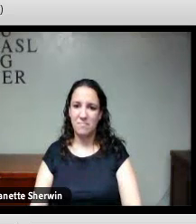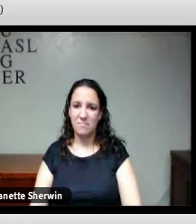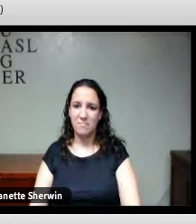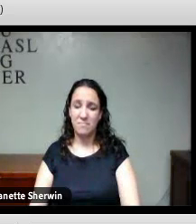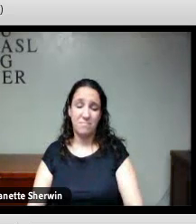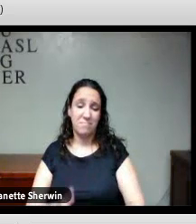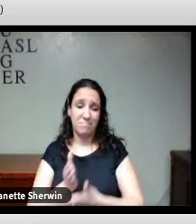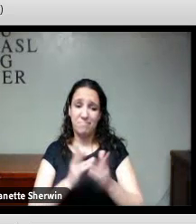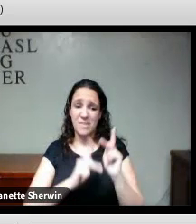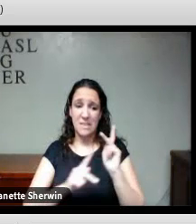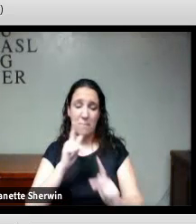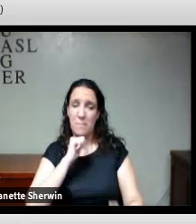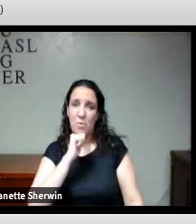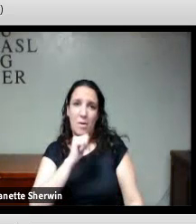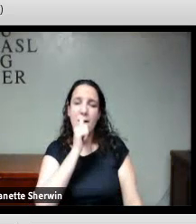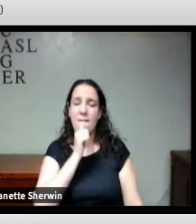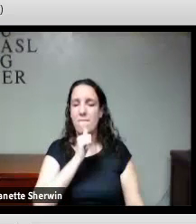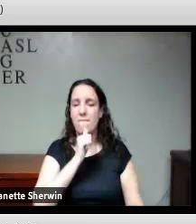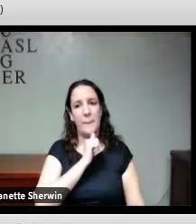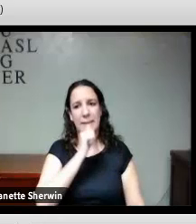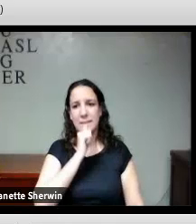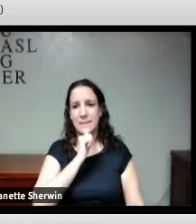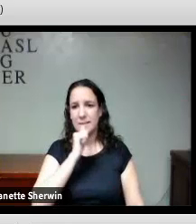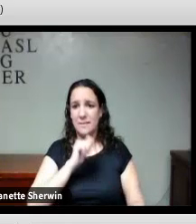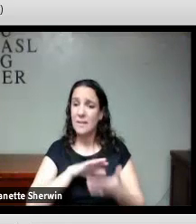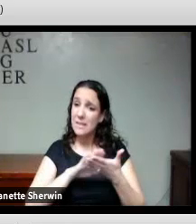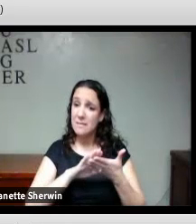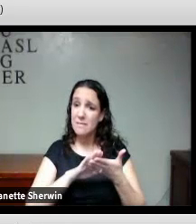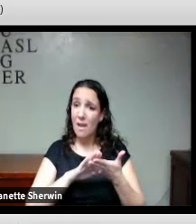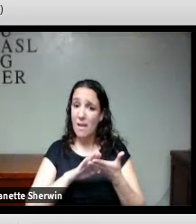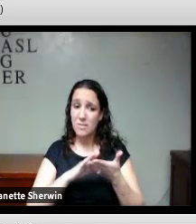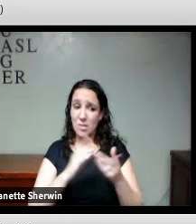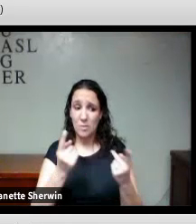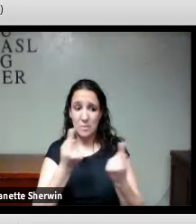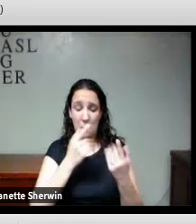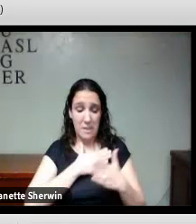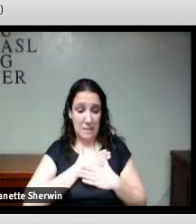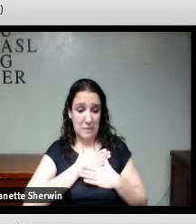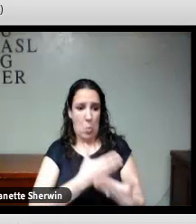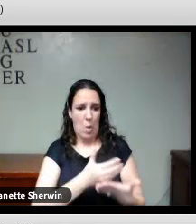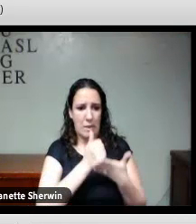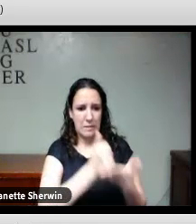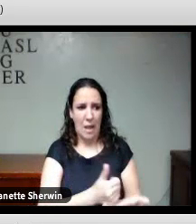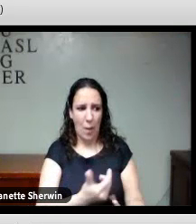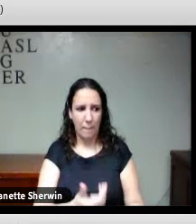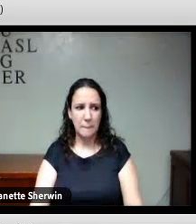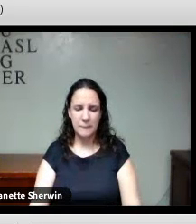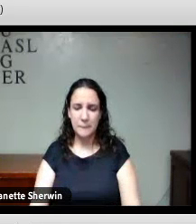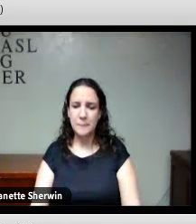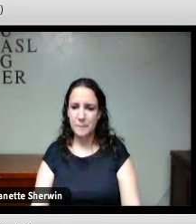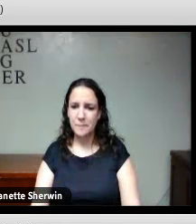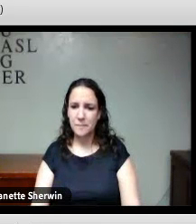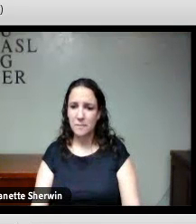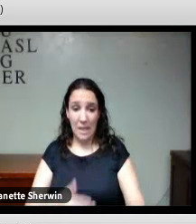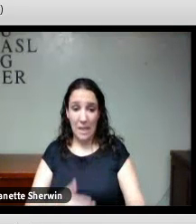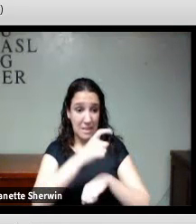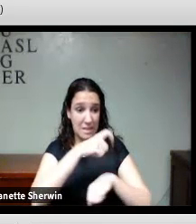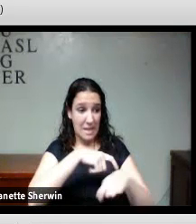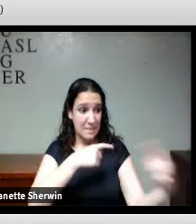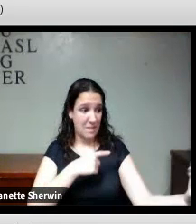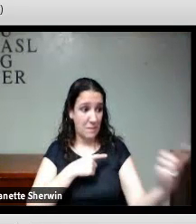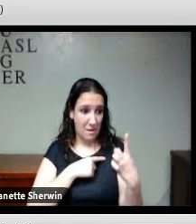as patient as you are, and it's so nice to have somebody that's willing to help us work through this. The next time they come in with an issue, and hopefully